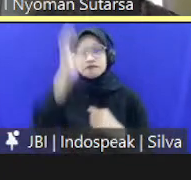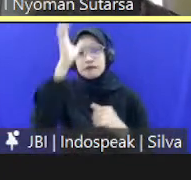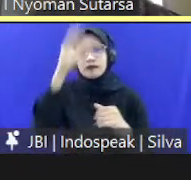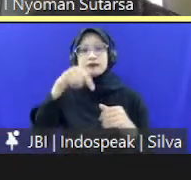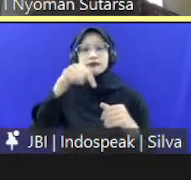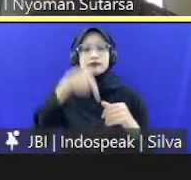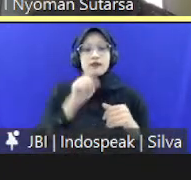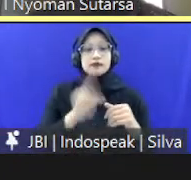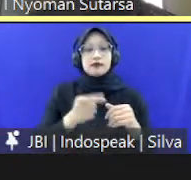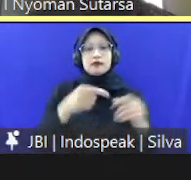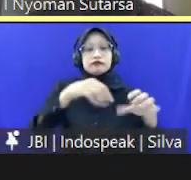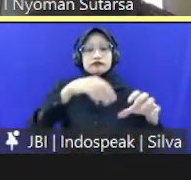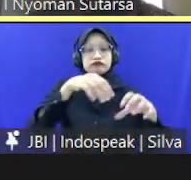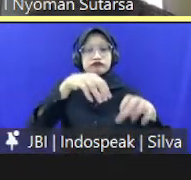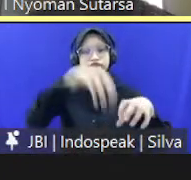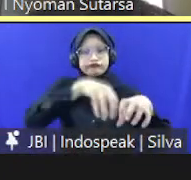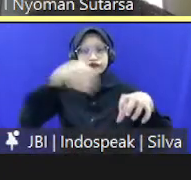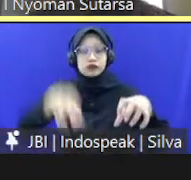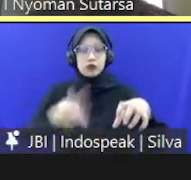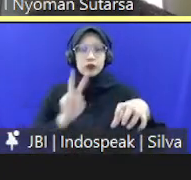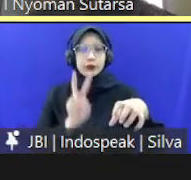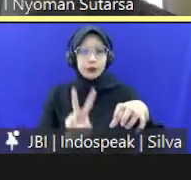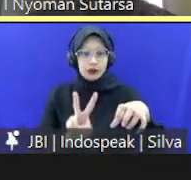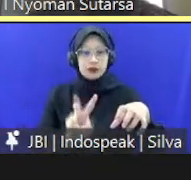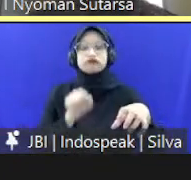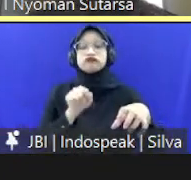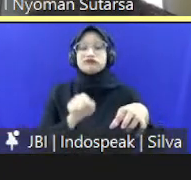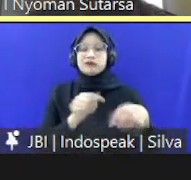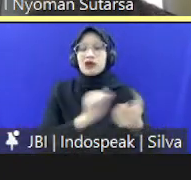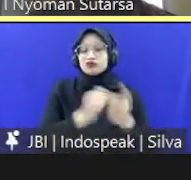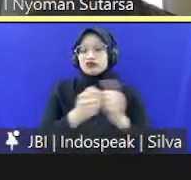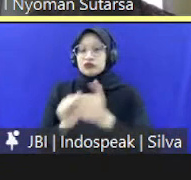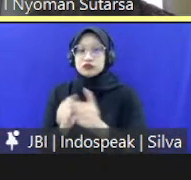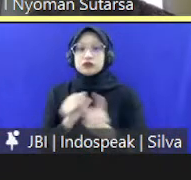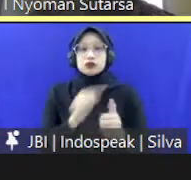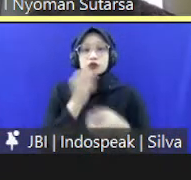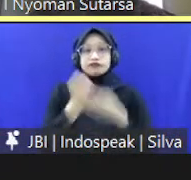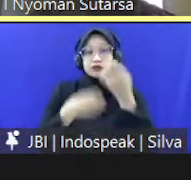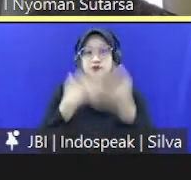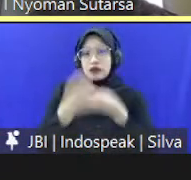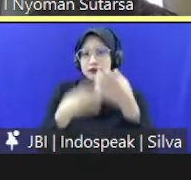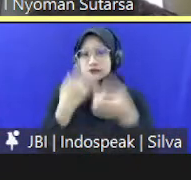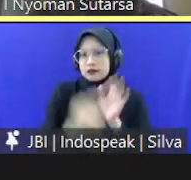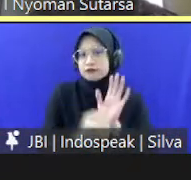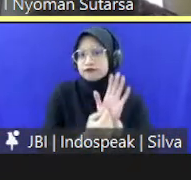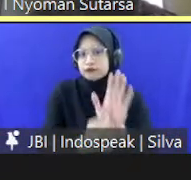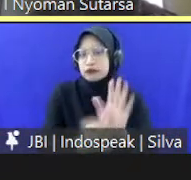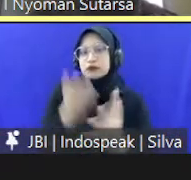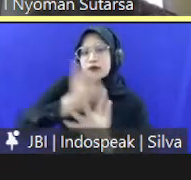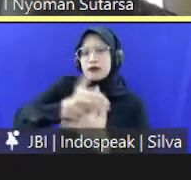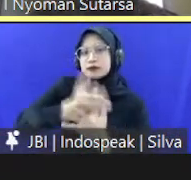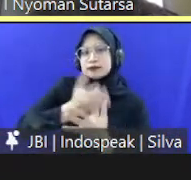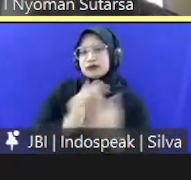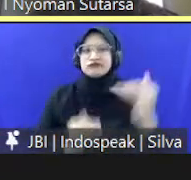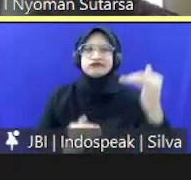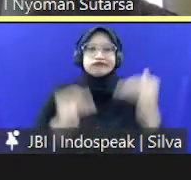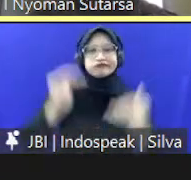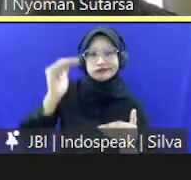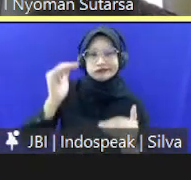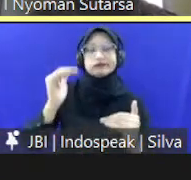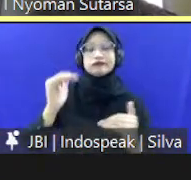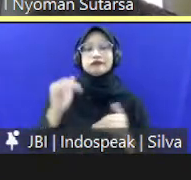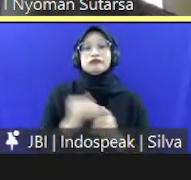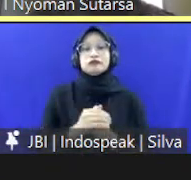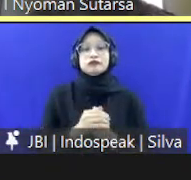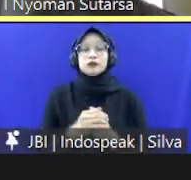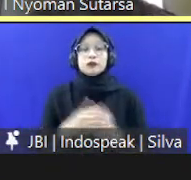province. And I will follow that with the explanation about structural origin of access inequities, and we'll conclude with addressing